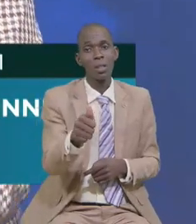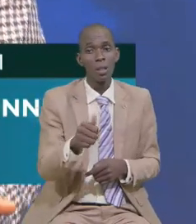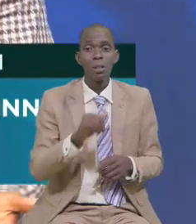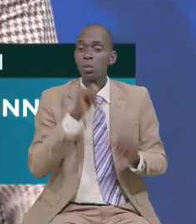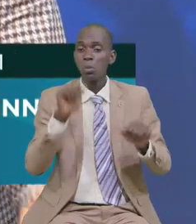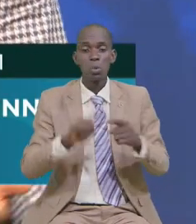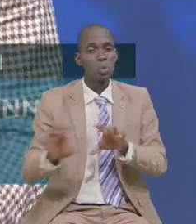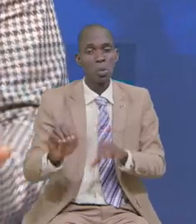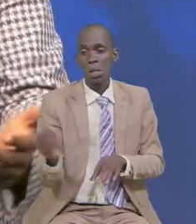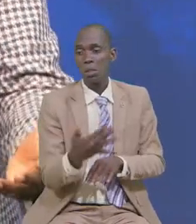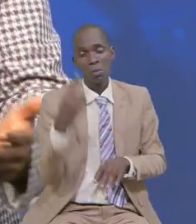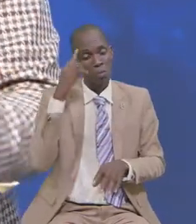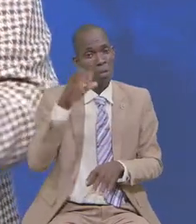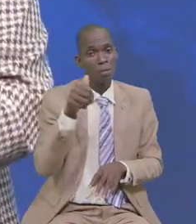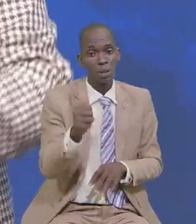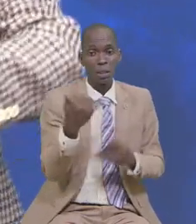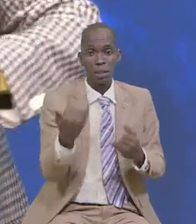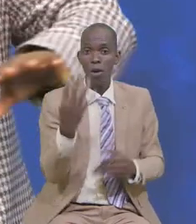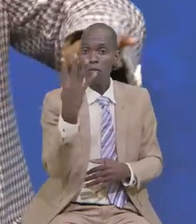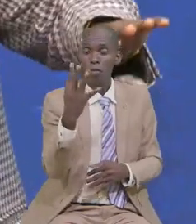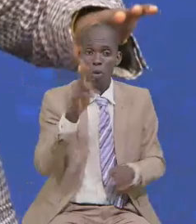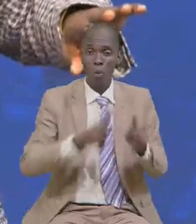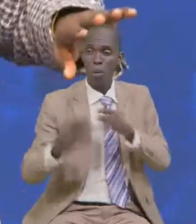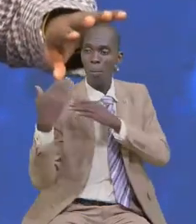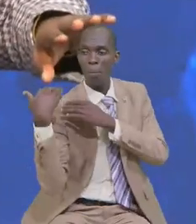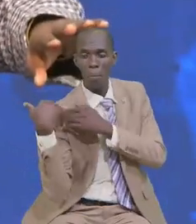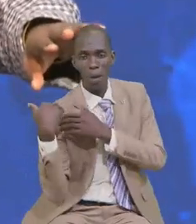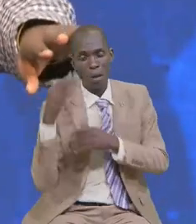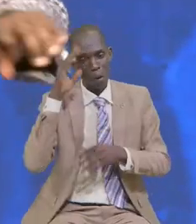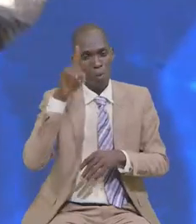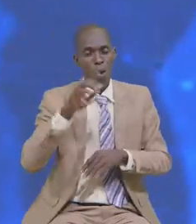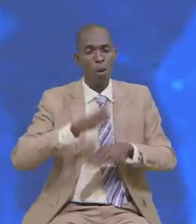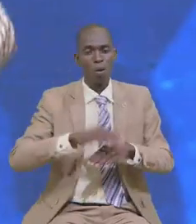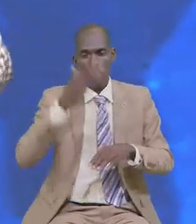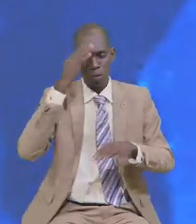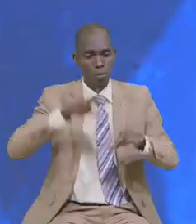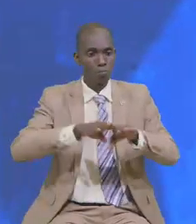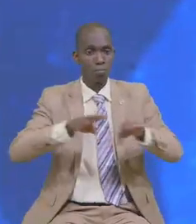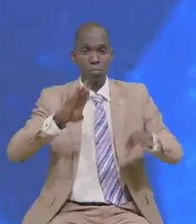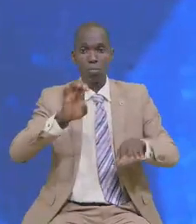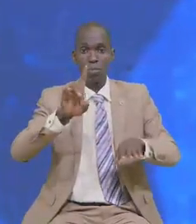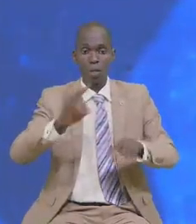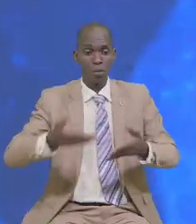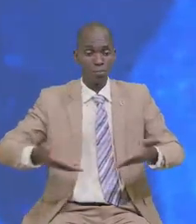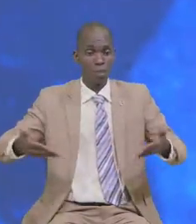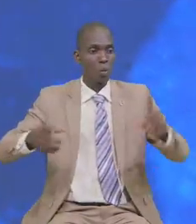for himself. Four men carried him on a stretcher, one at every corner.